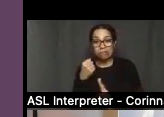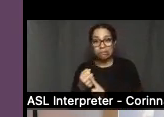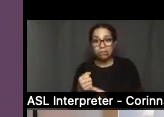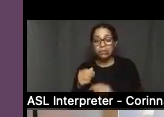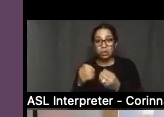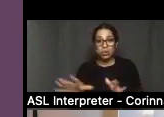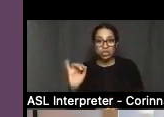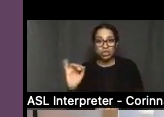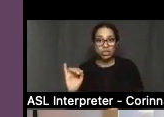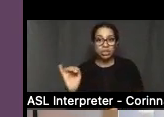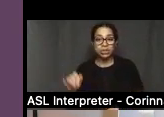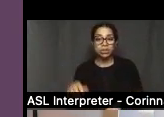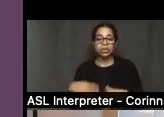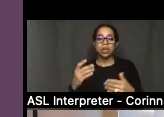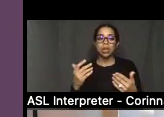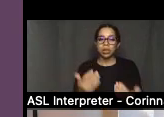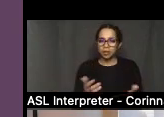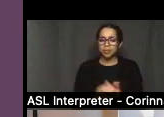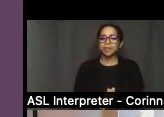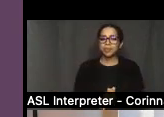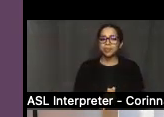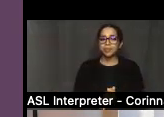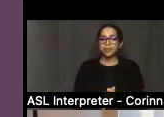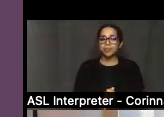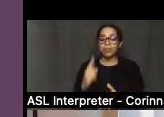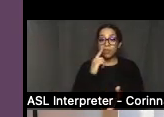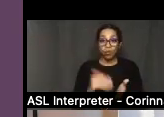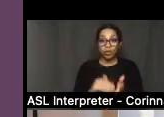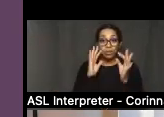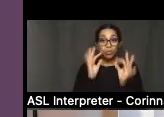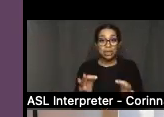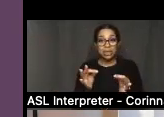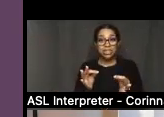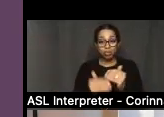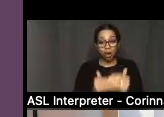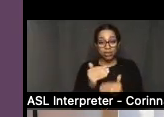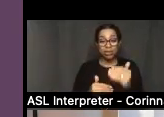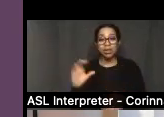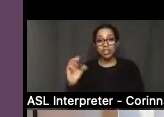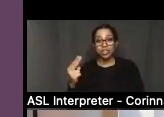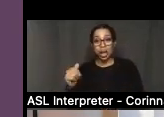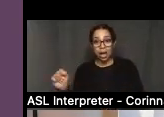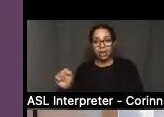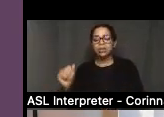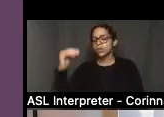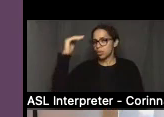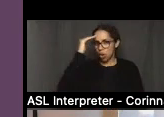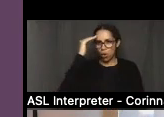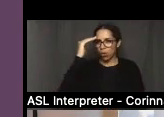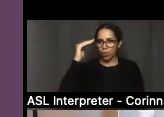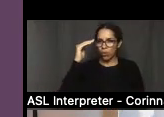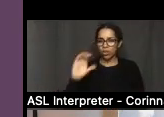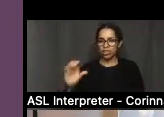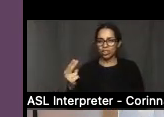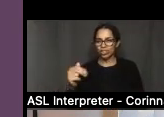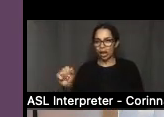say with certainty about the redetermination process in the CHAS is that the CHAS is not reflecting